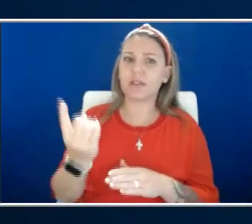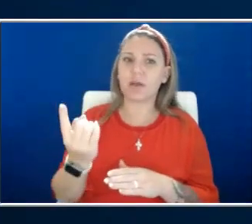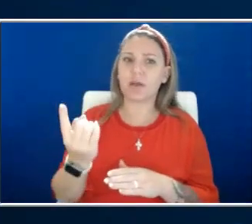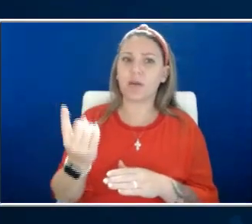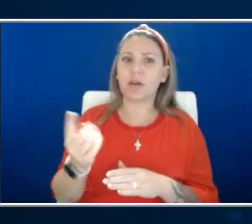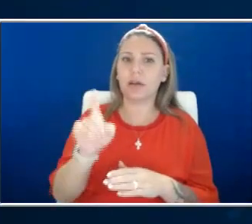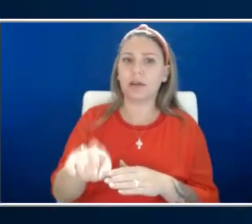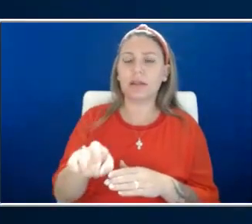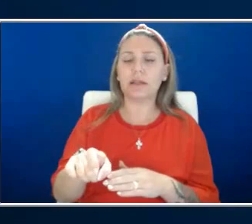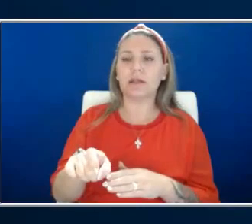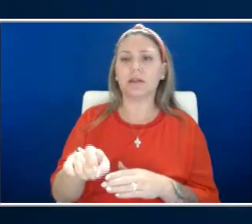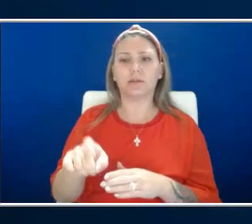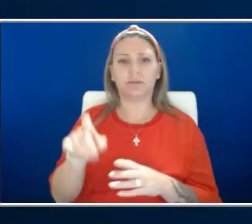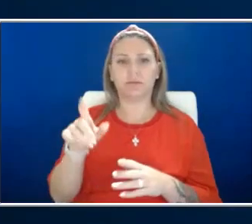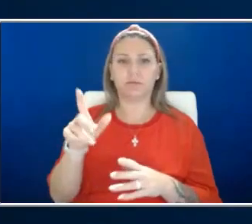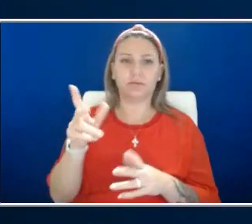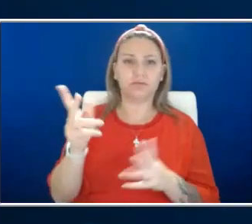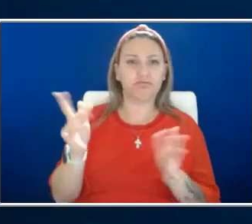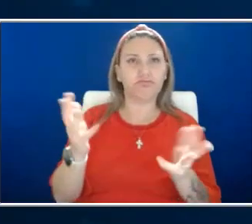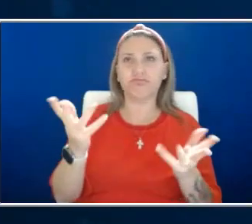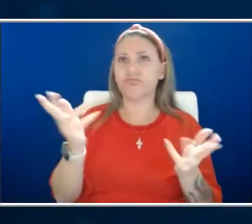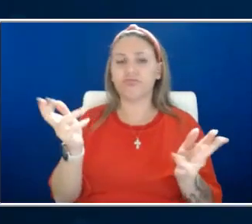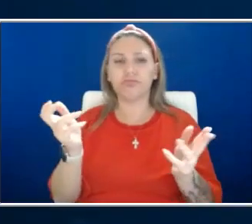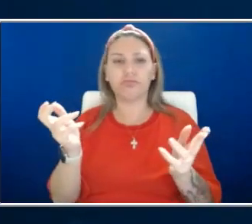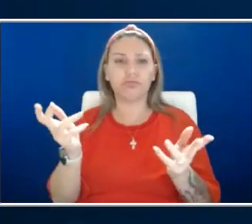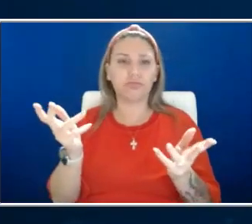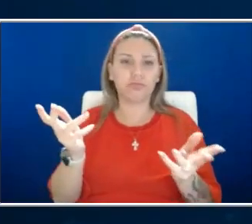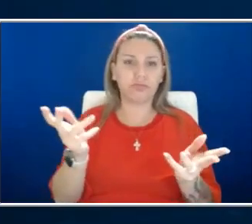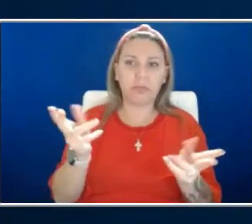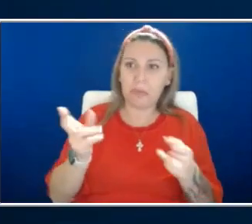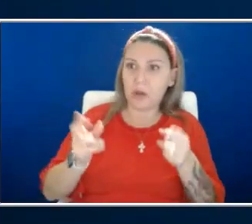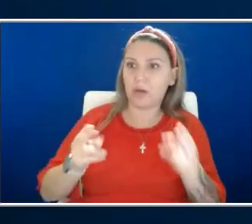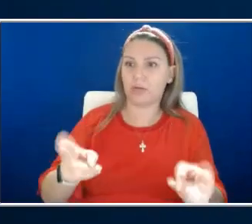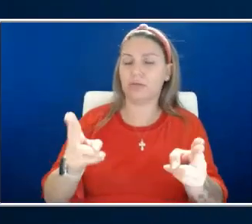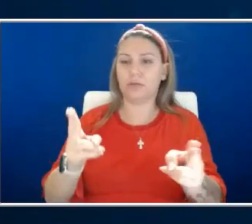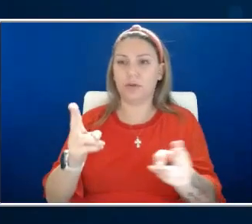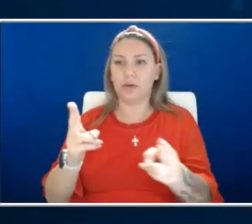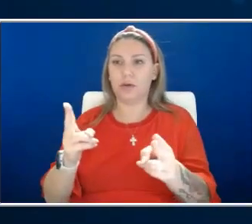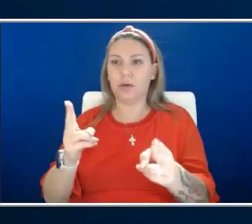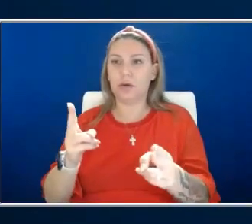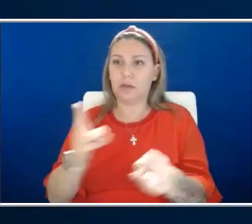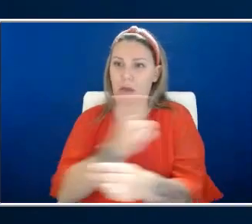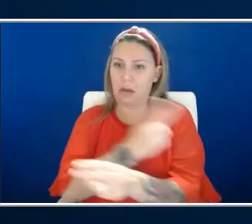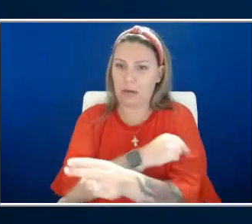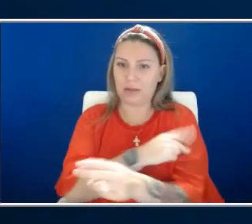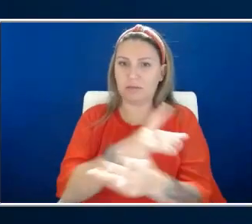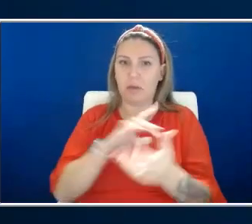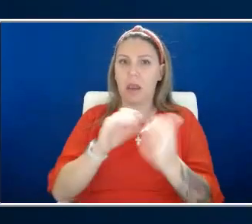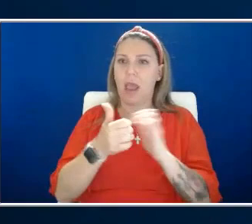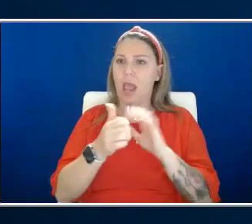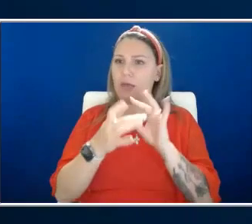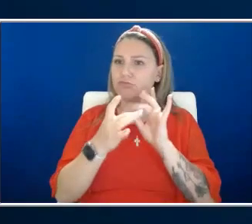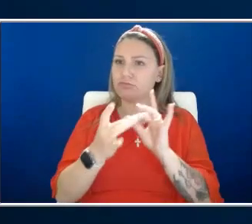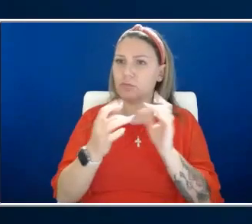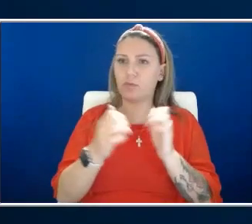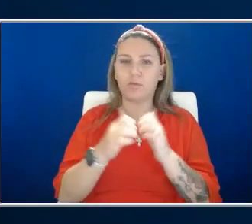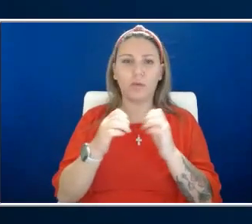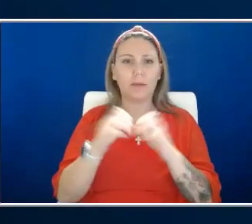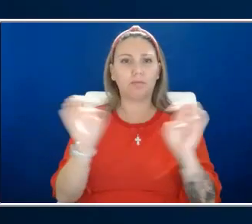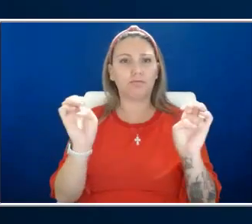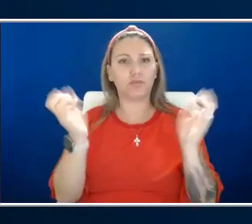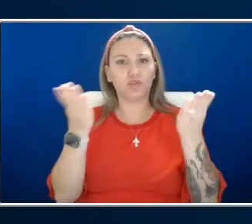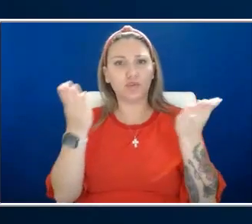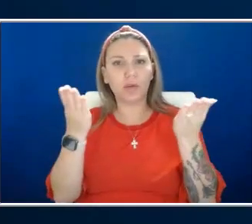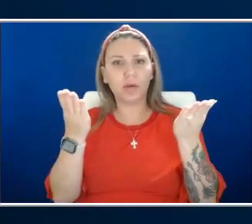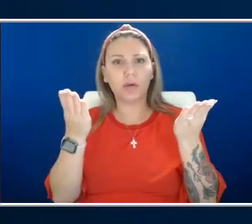taken to, like brought here to the health system, how do you work with emergency services to make sure that patients can get that higher level of